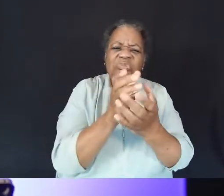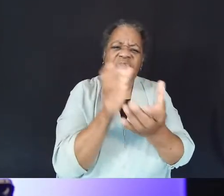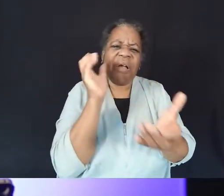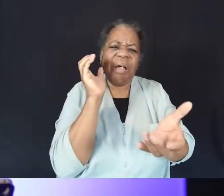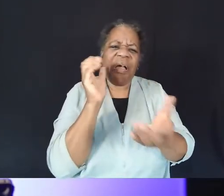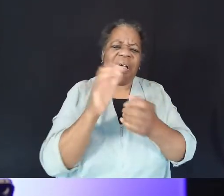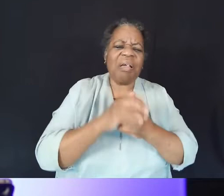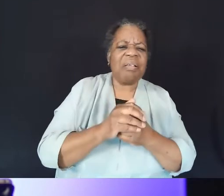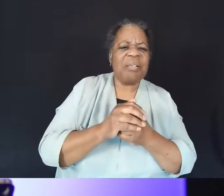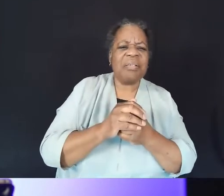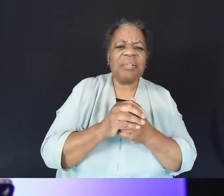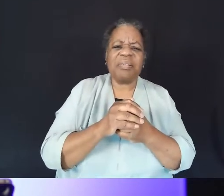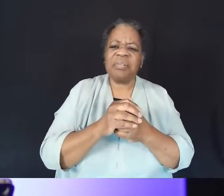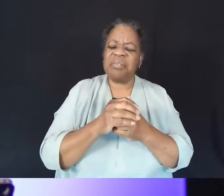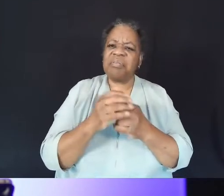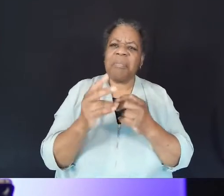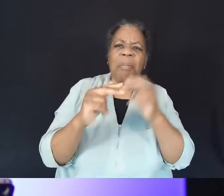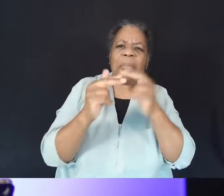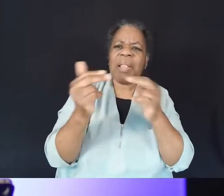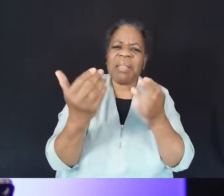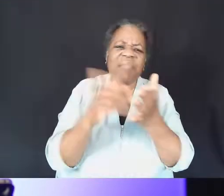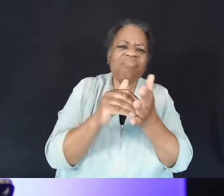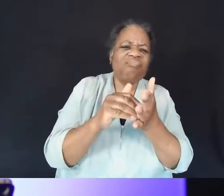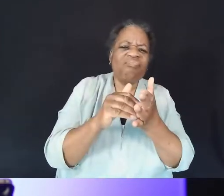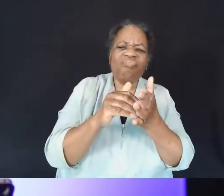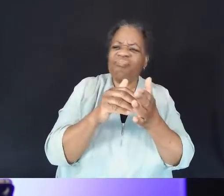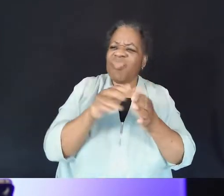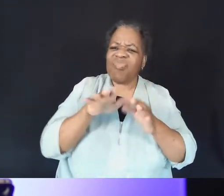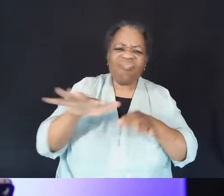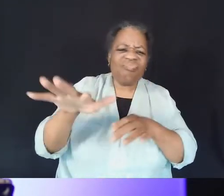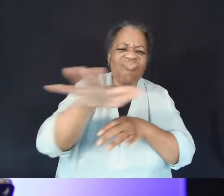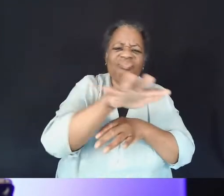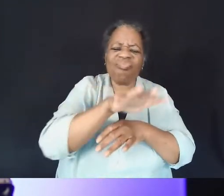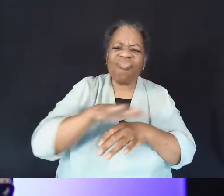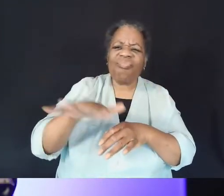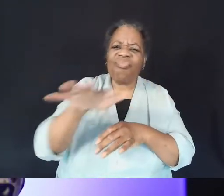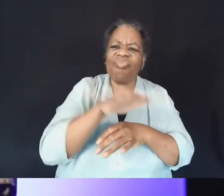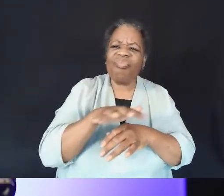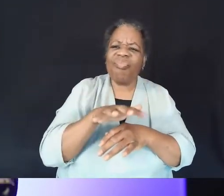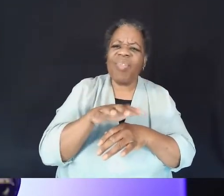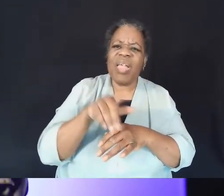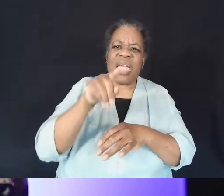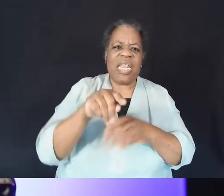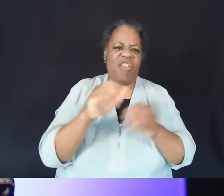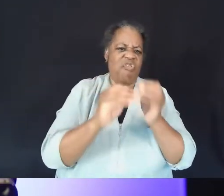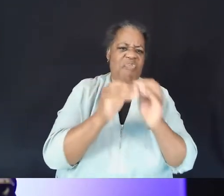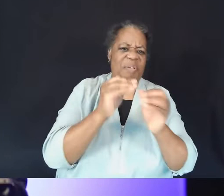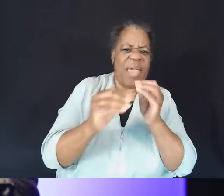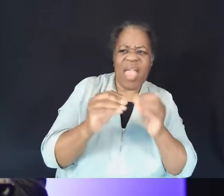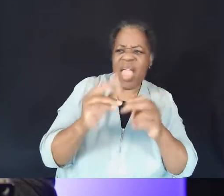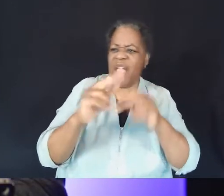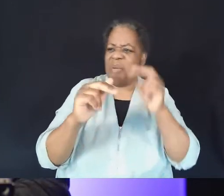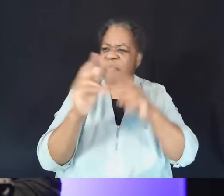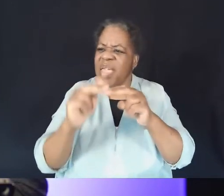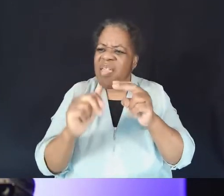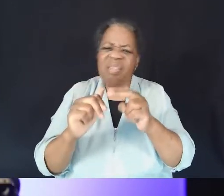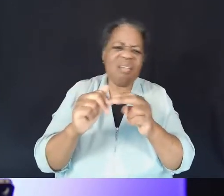rebuilding on really this ordinary lot. And they were going to have to repair and build and repave and fix